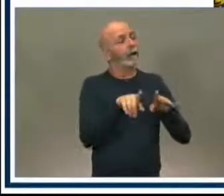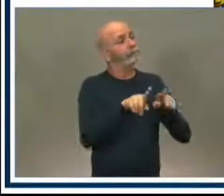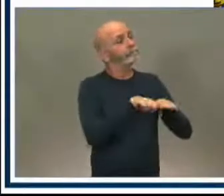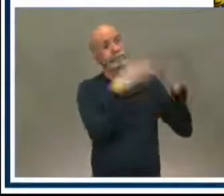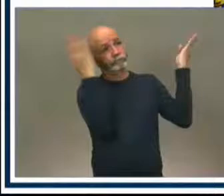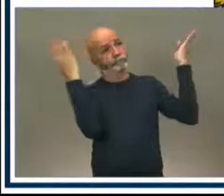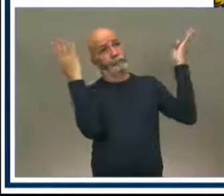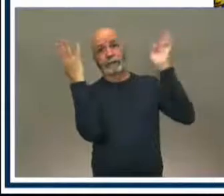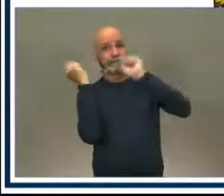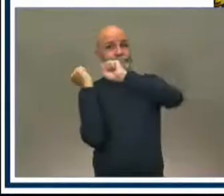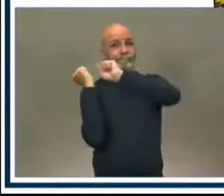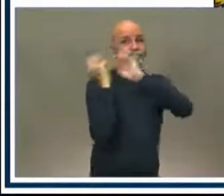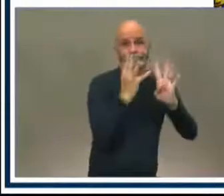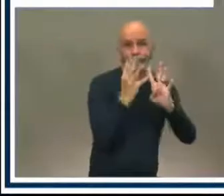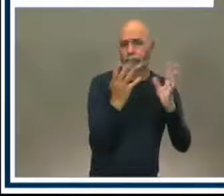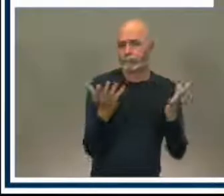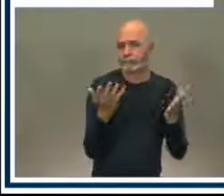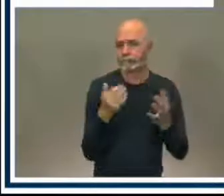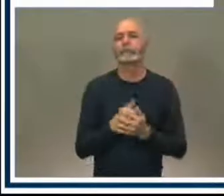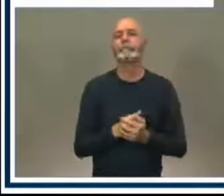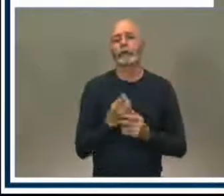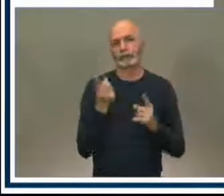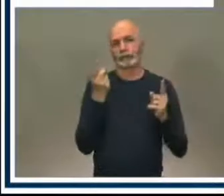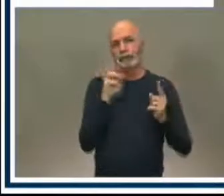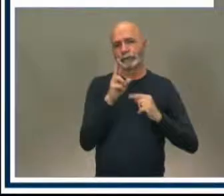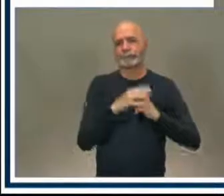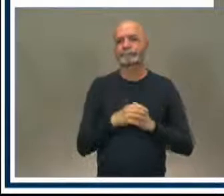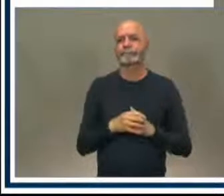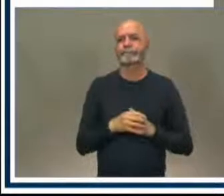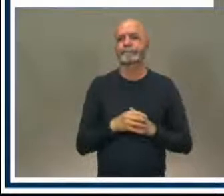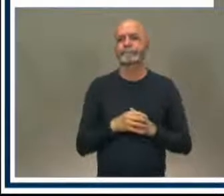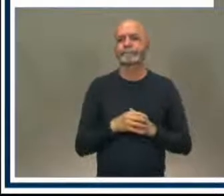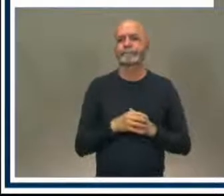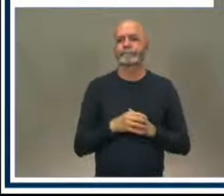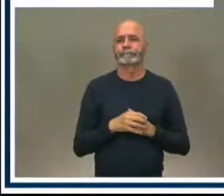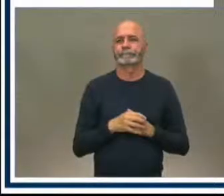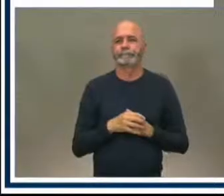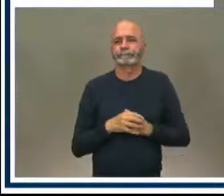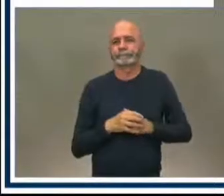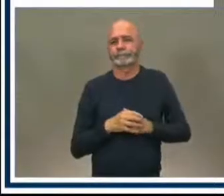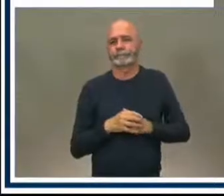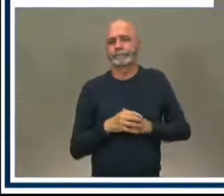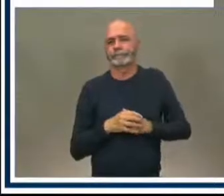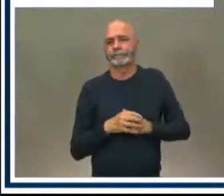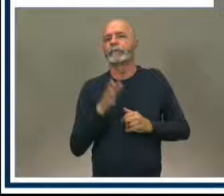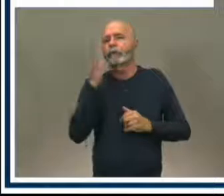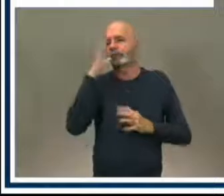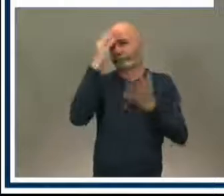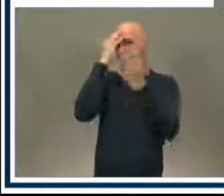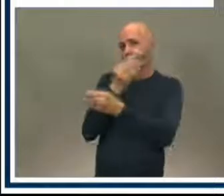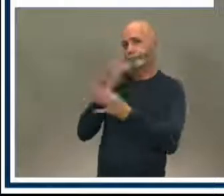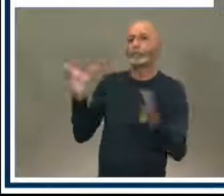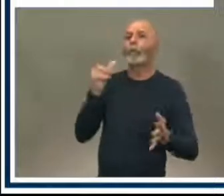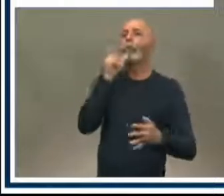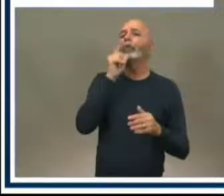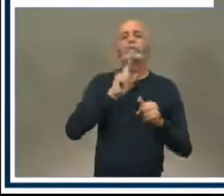So part of what we're going to is that people will be communicating starting today with other different ways of who's